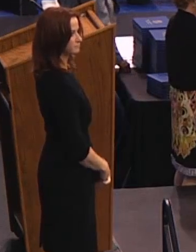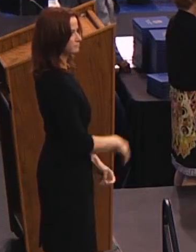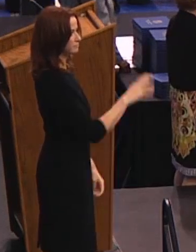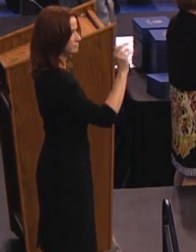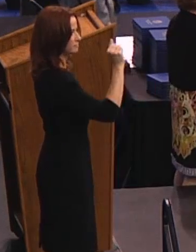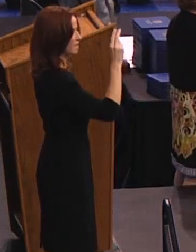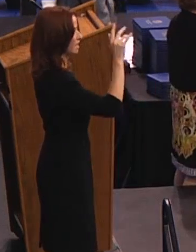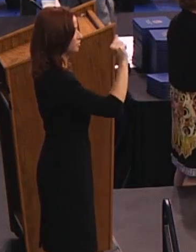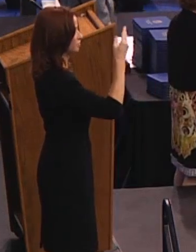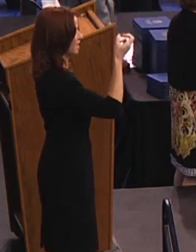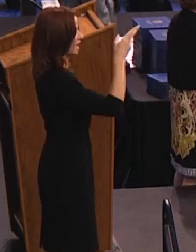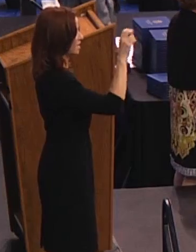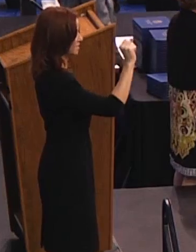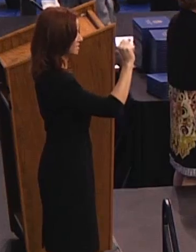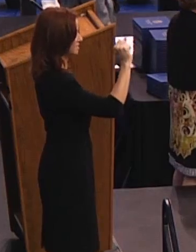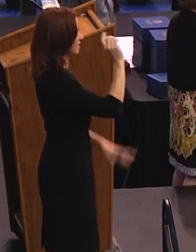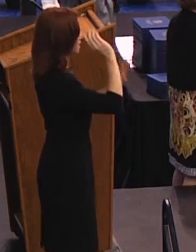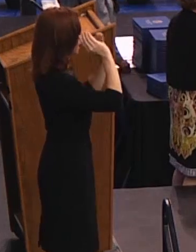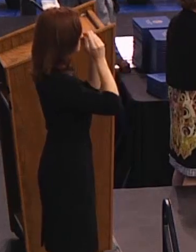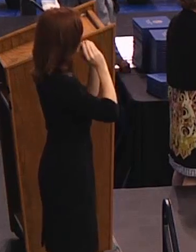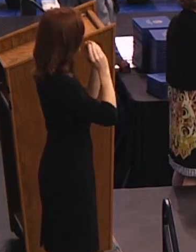Andrea Renee Harris, Cosmetology.